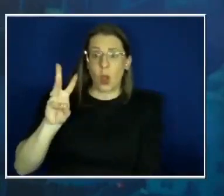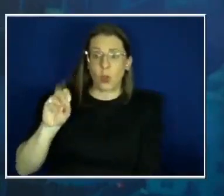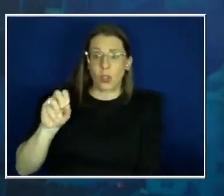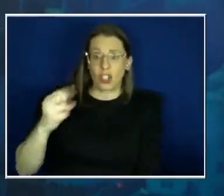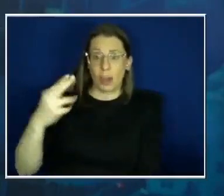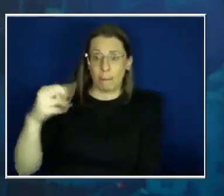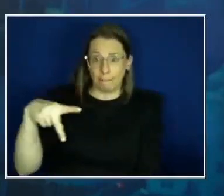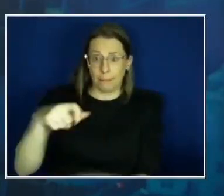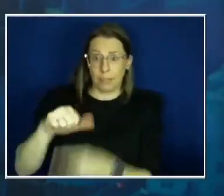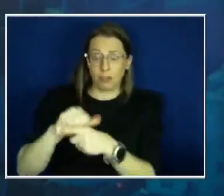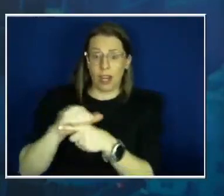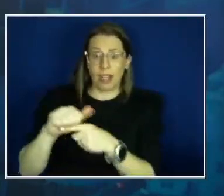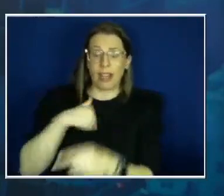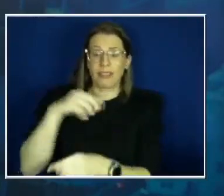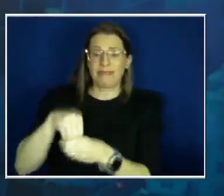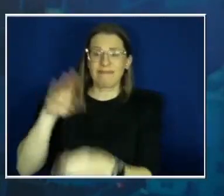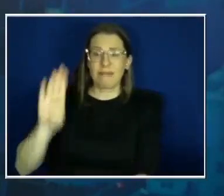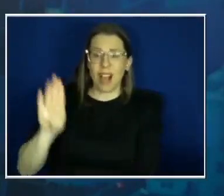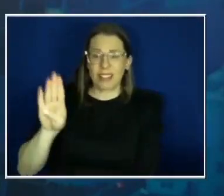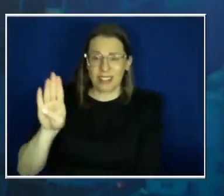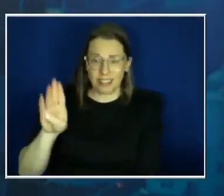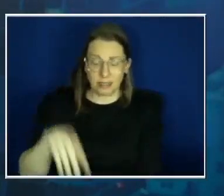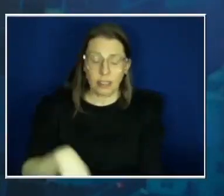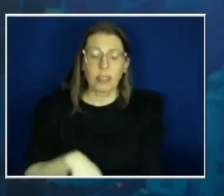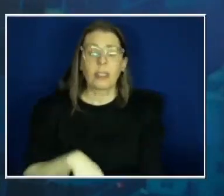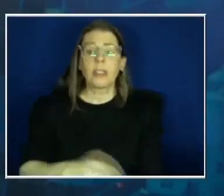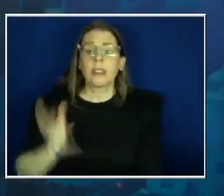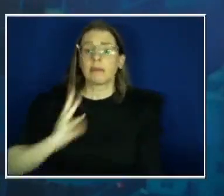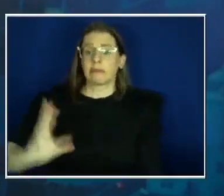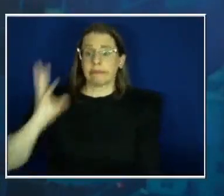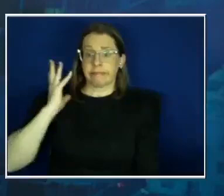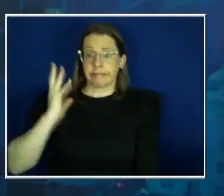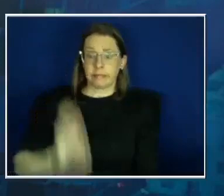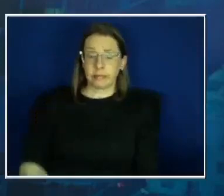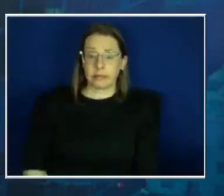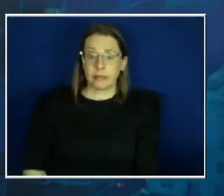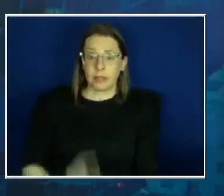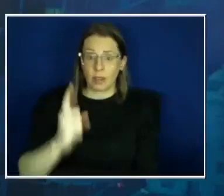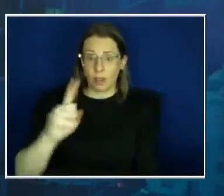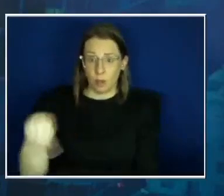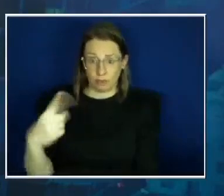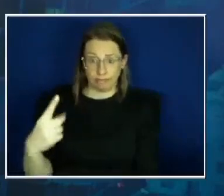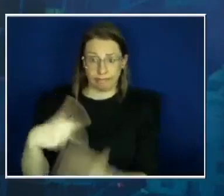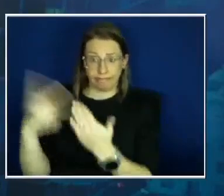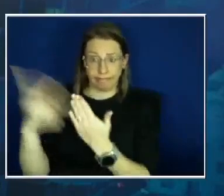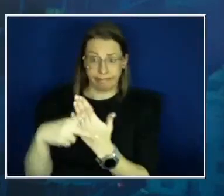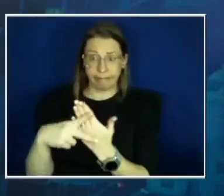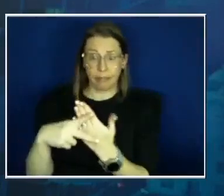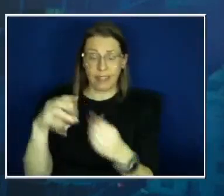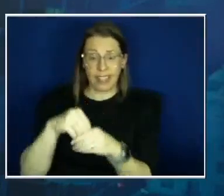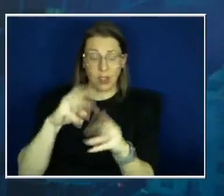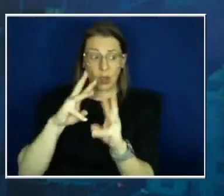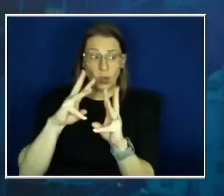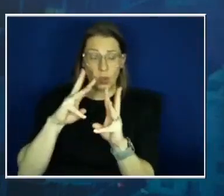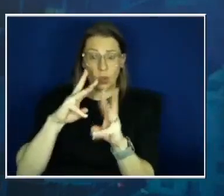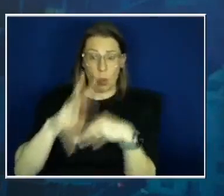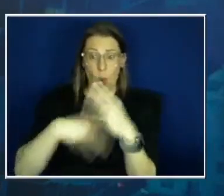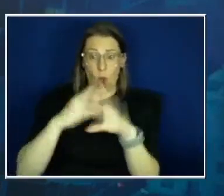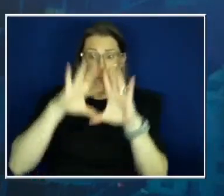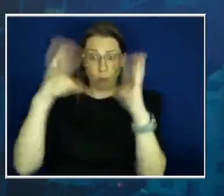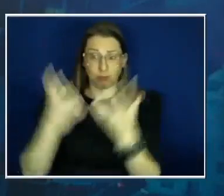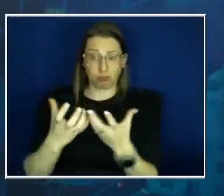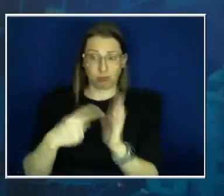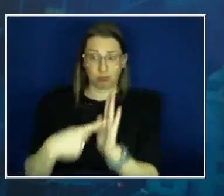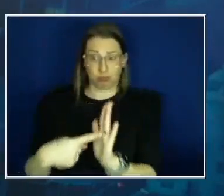in Boston. And at the time, that was actually one of the only programs pretty much in the world that sort of highlighted the unique needs